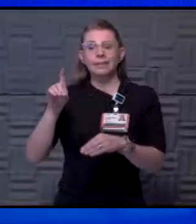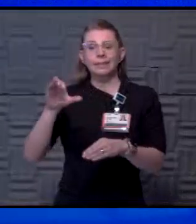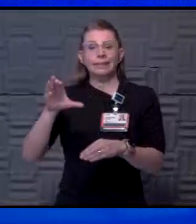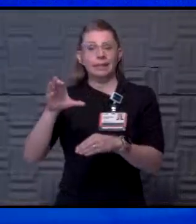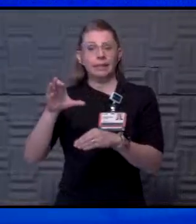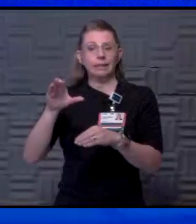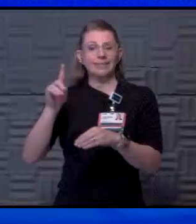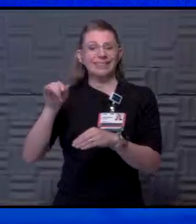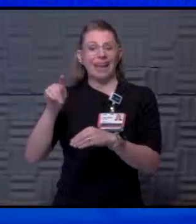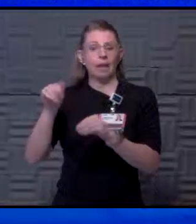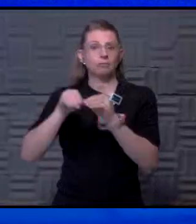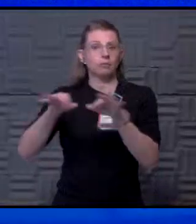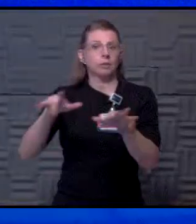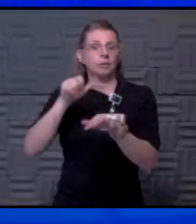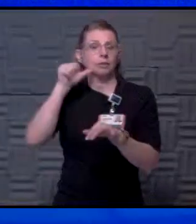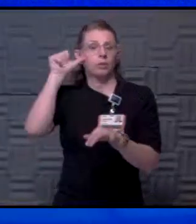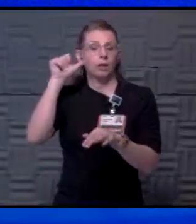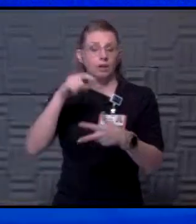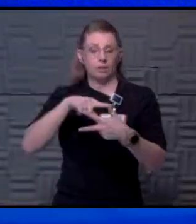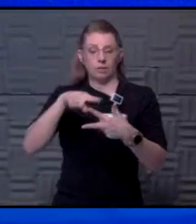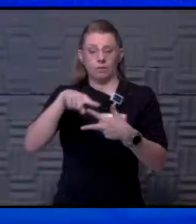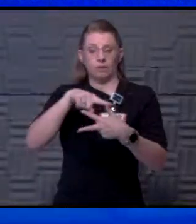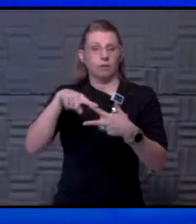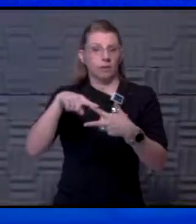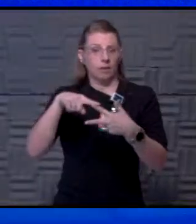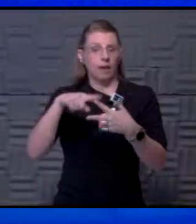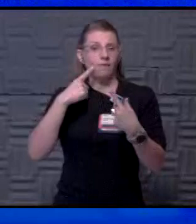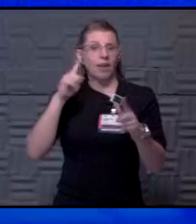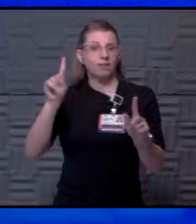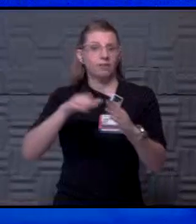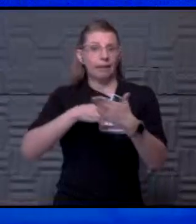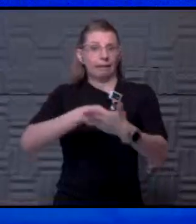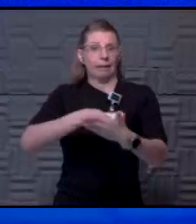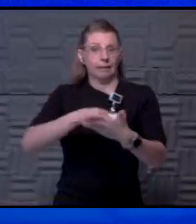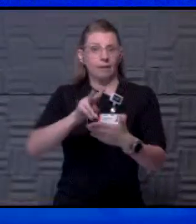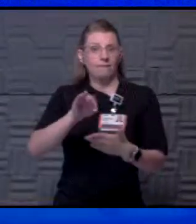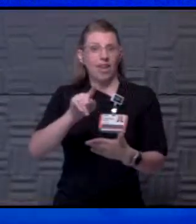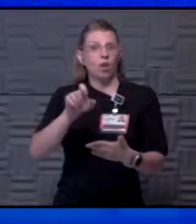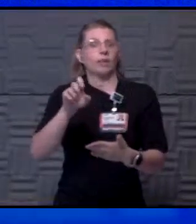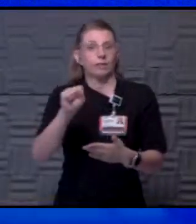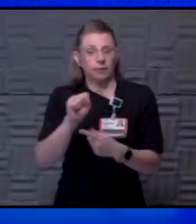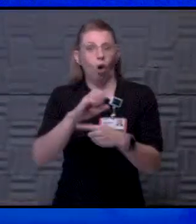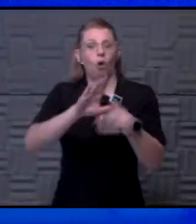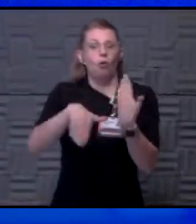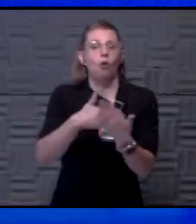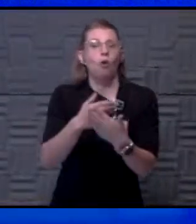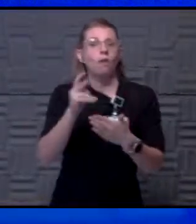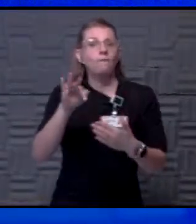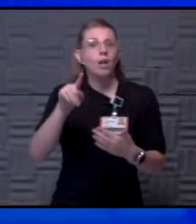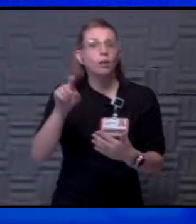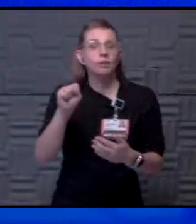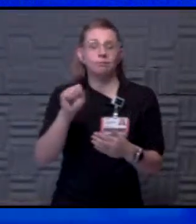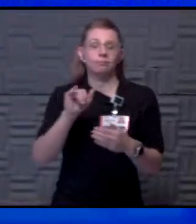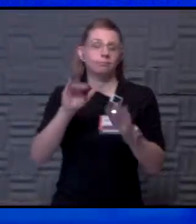released yesterday, that Pfizer and Moderna vaccines look incredibly effective against the variants, all of the variants. That's also